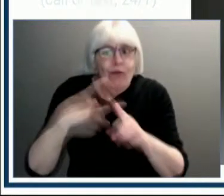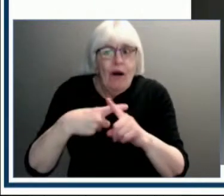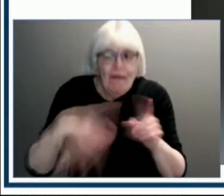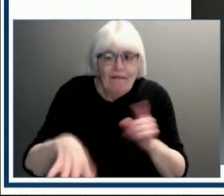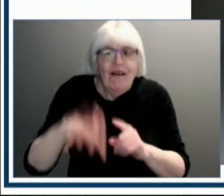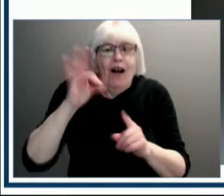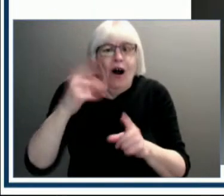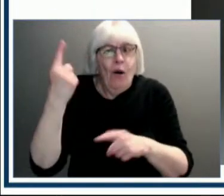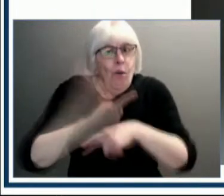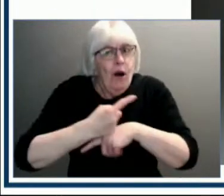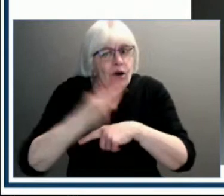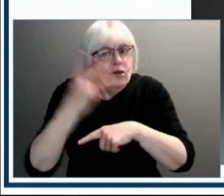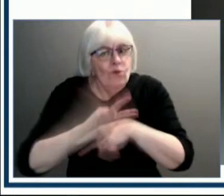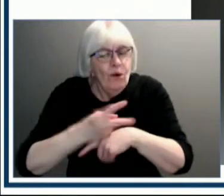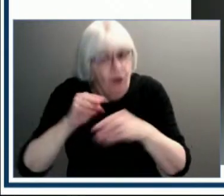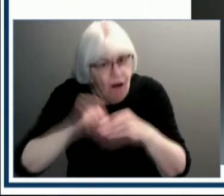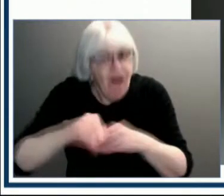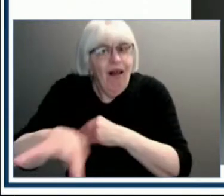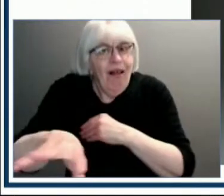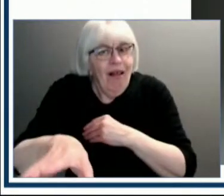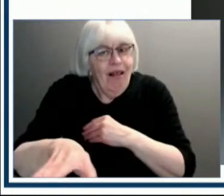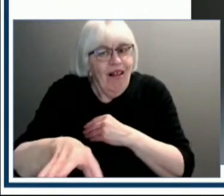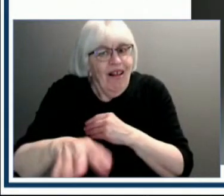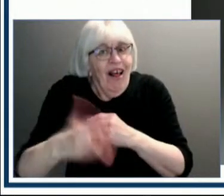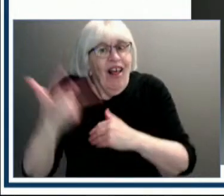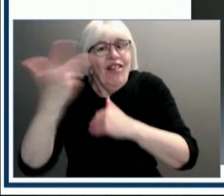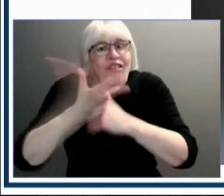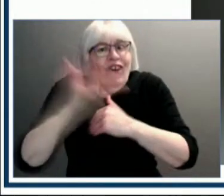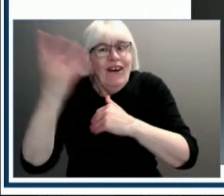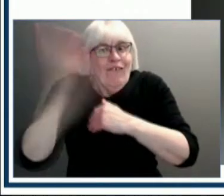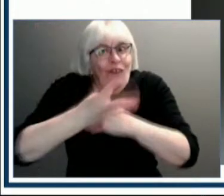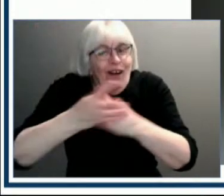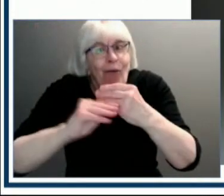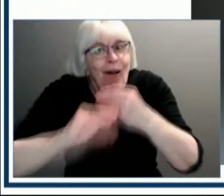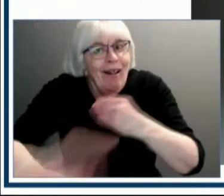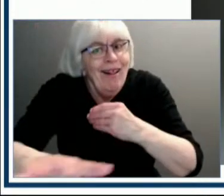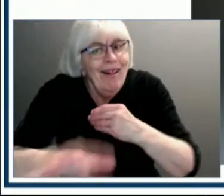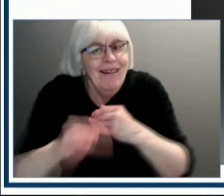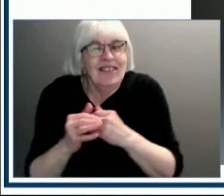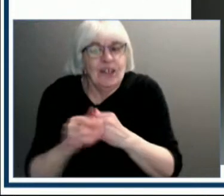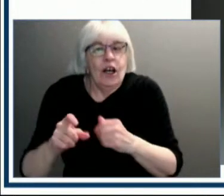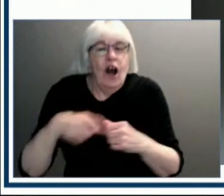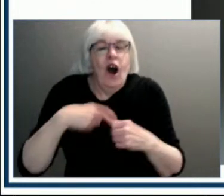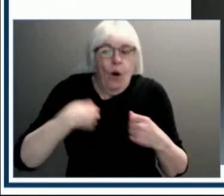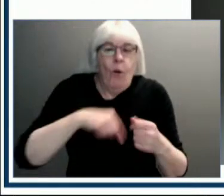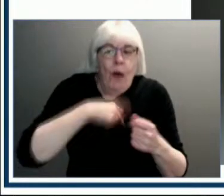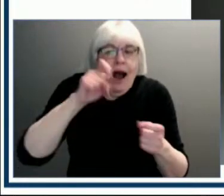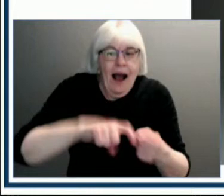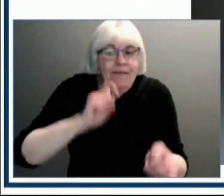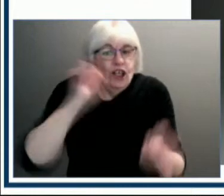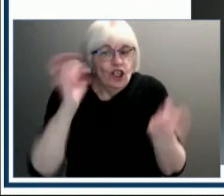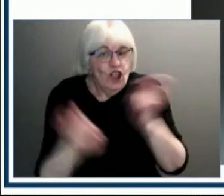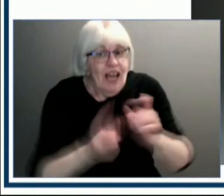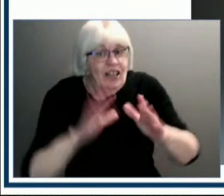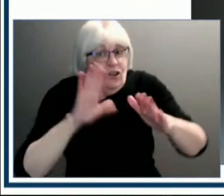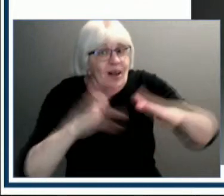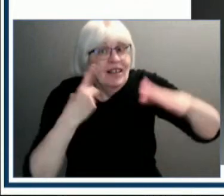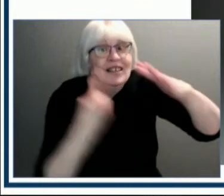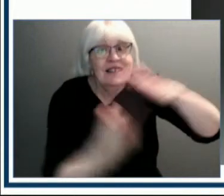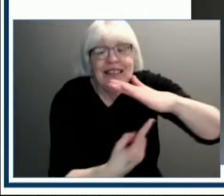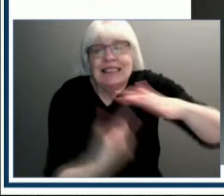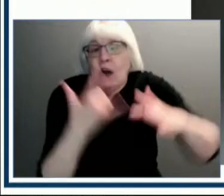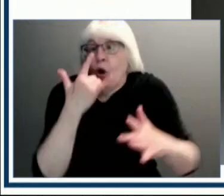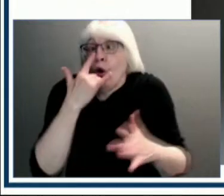after. To be safe, we are landing on changing the isolation period for most people who get COVID-19 from 10